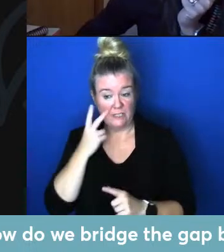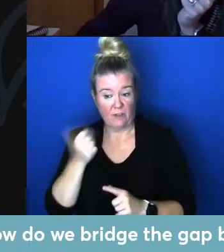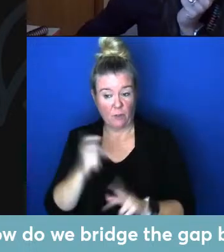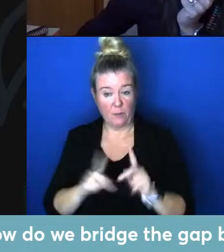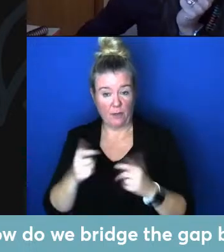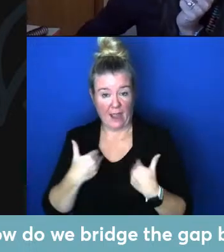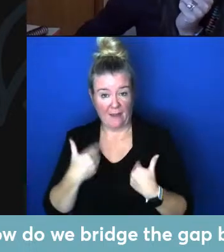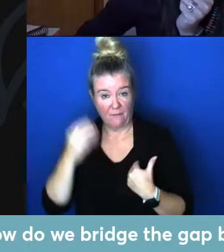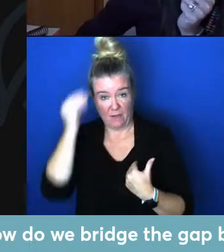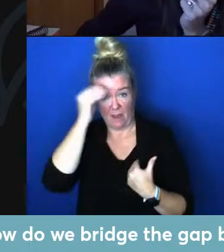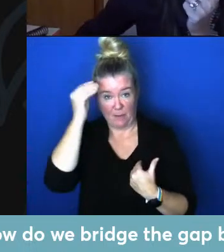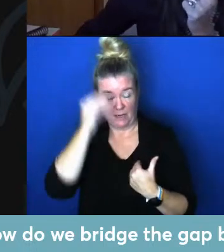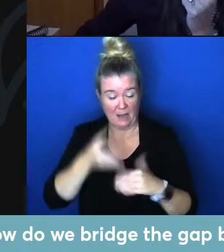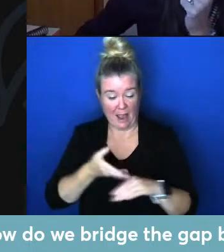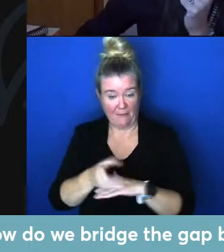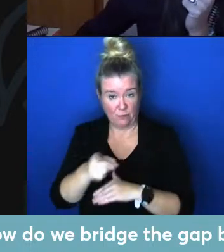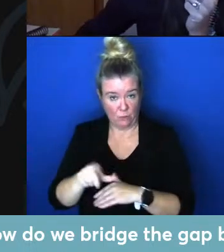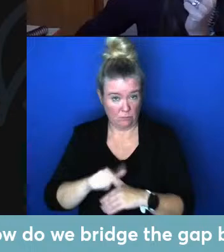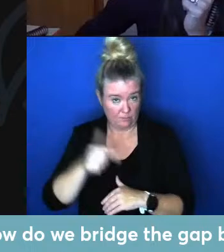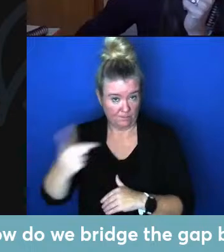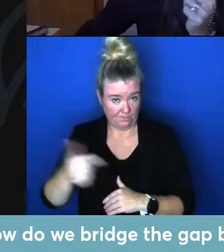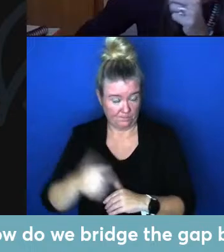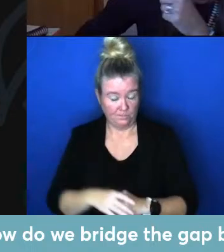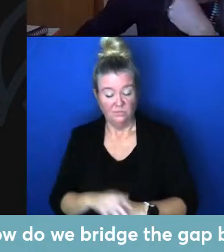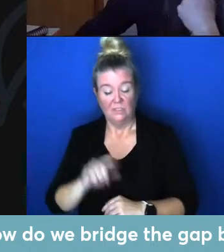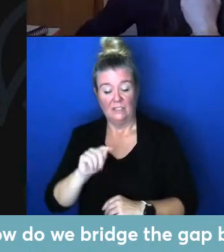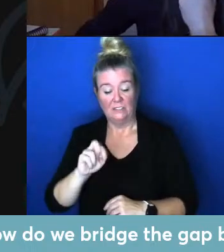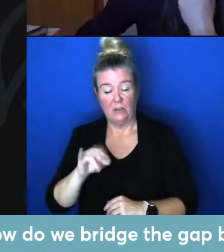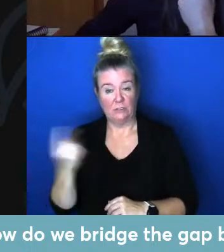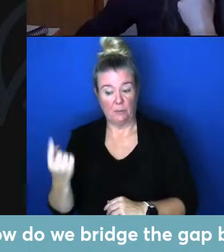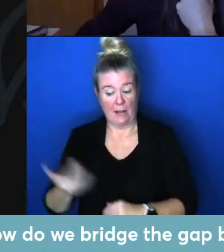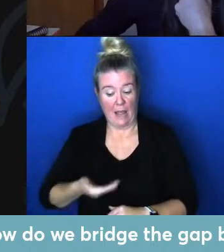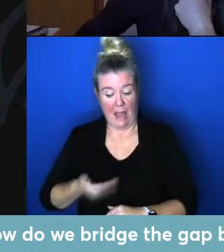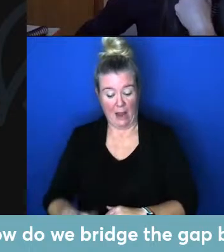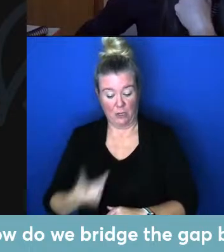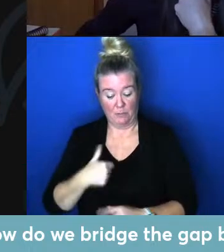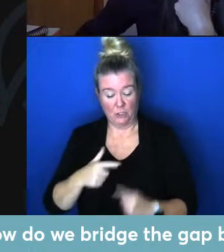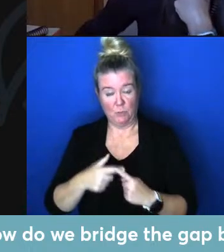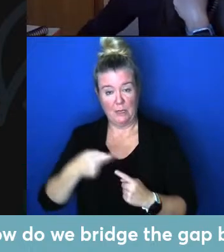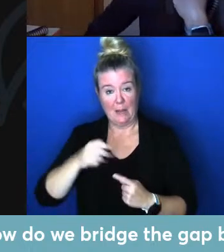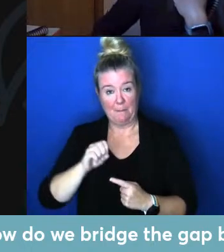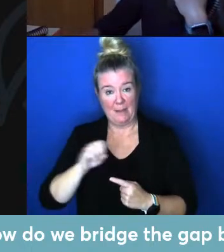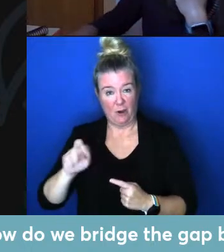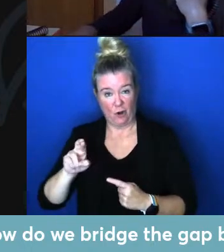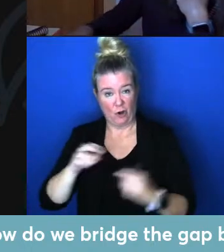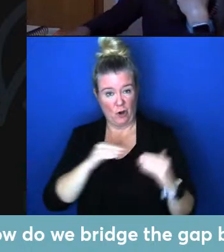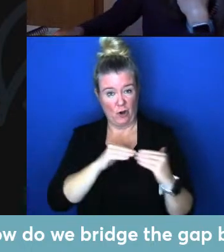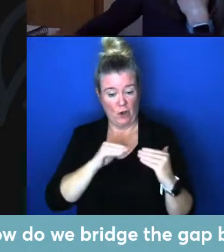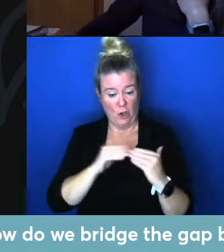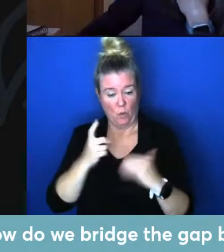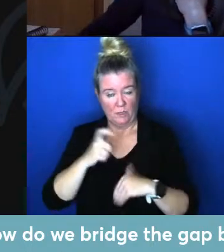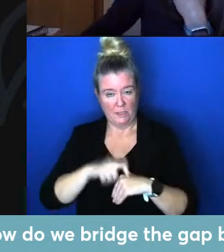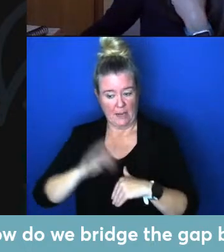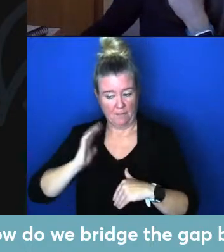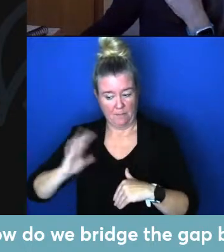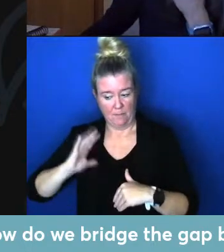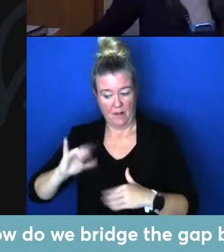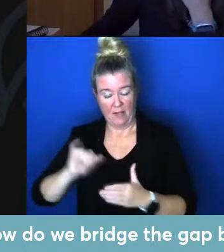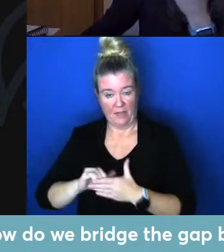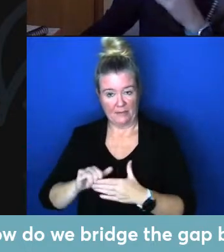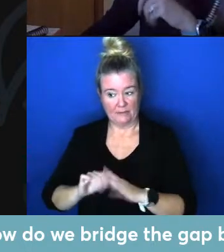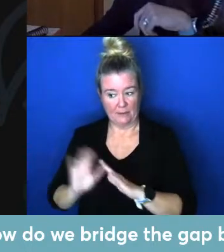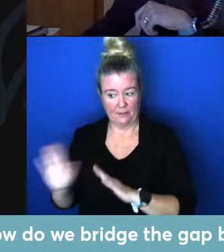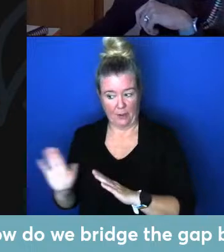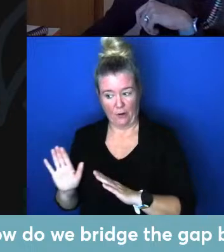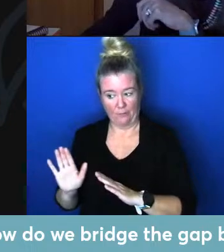have some input as well. So somebody hired me to be a peer at one point, which that's on them. I'm